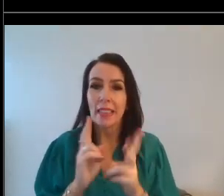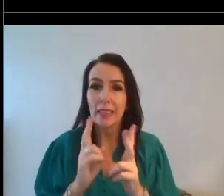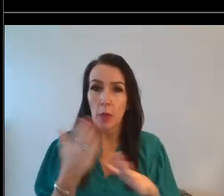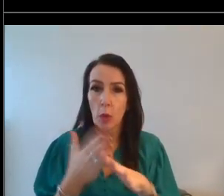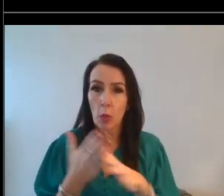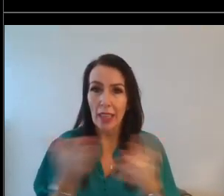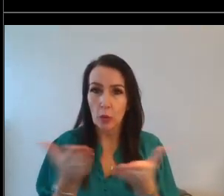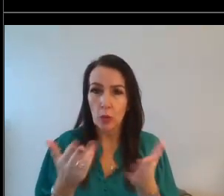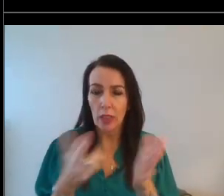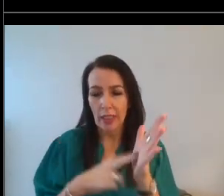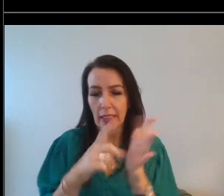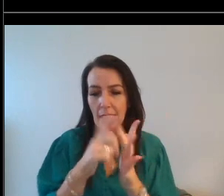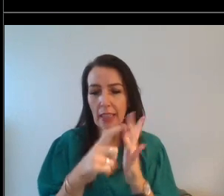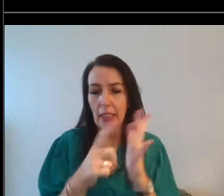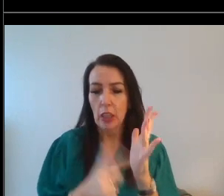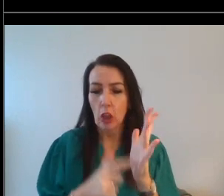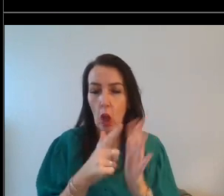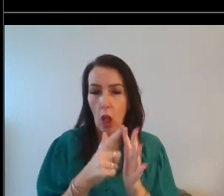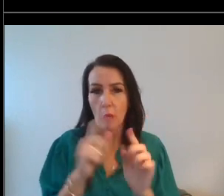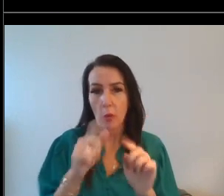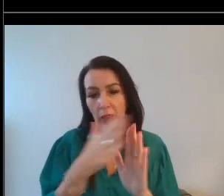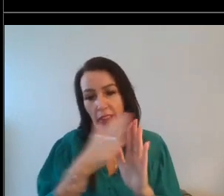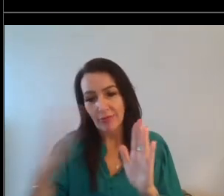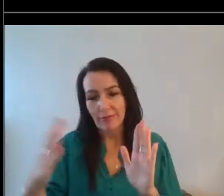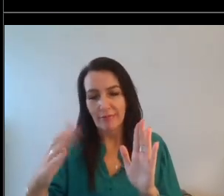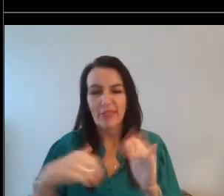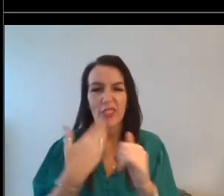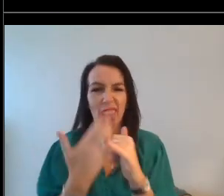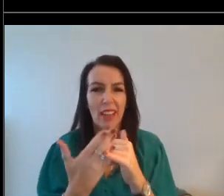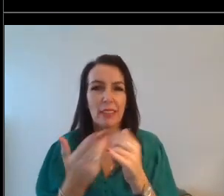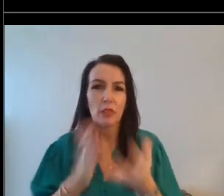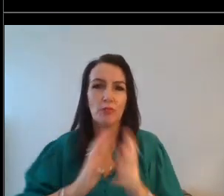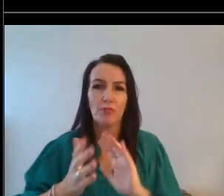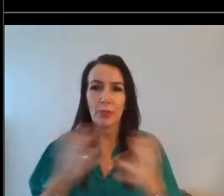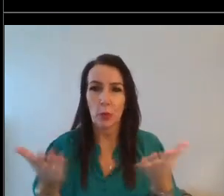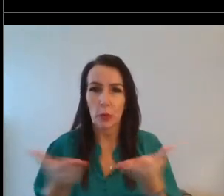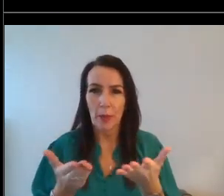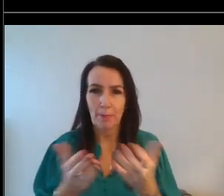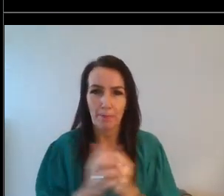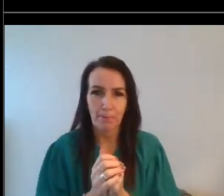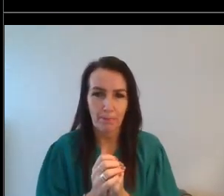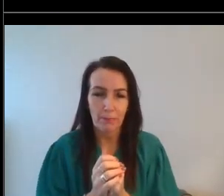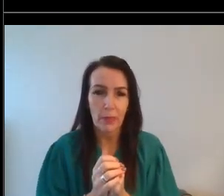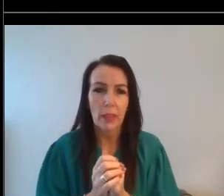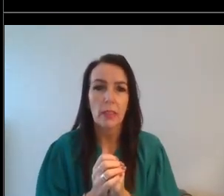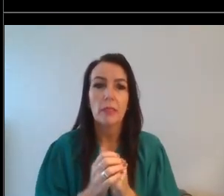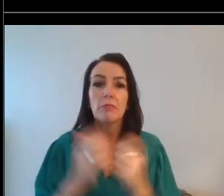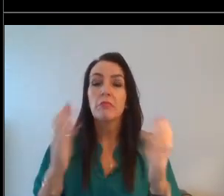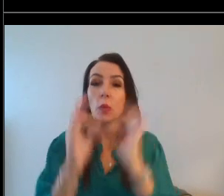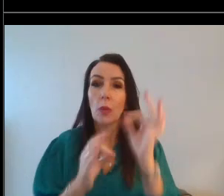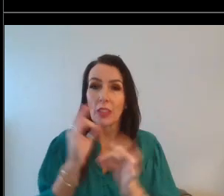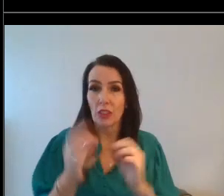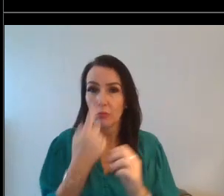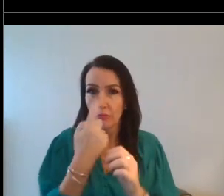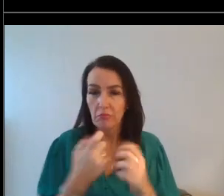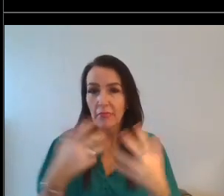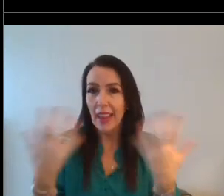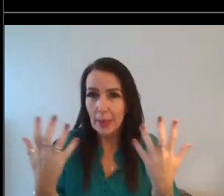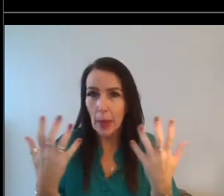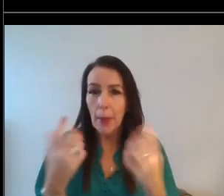today, Nicole, who will be here for the duration of the webinar. We encourage you to ask questions throughout the webinar by